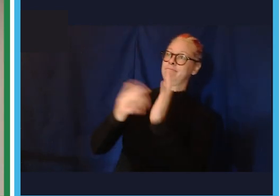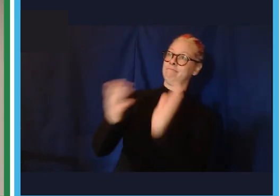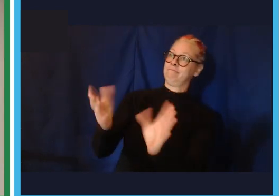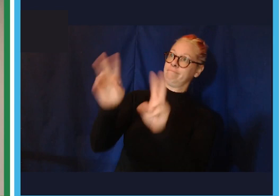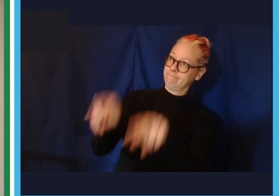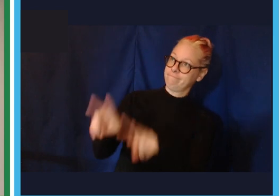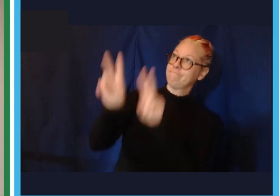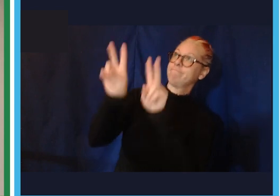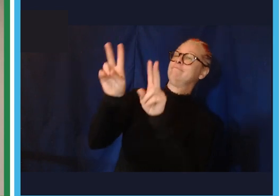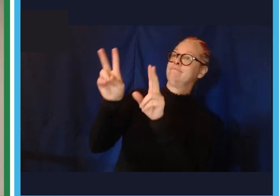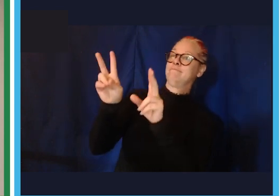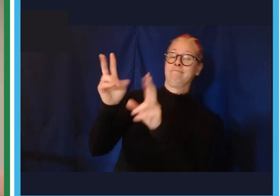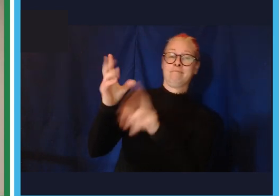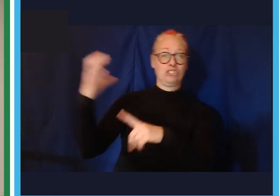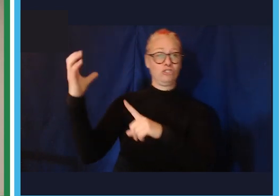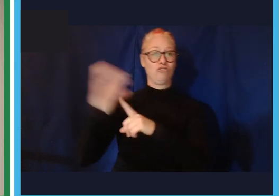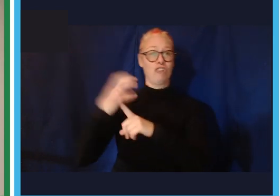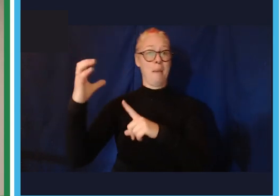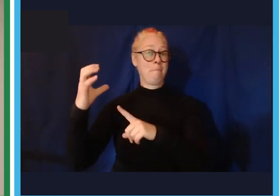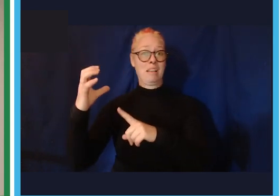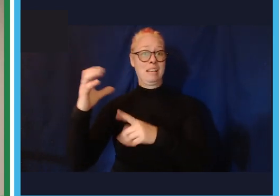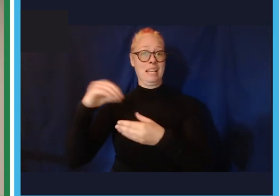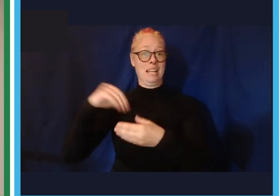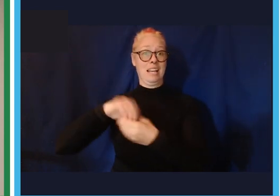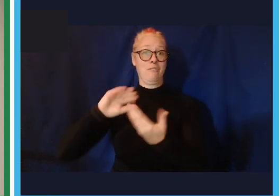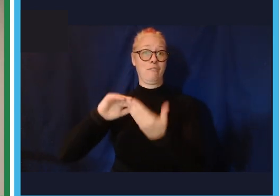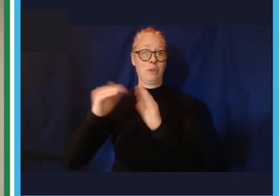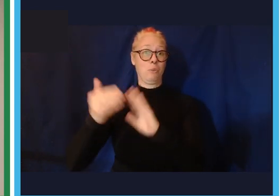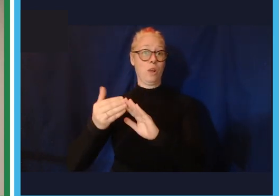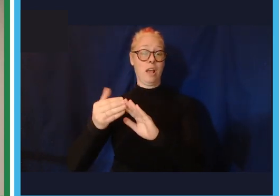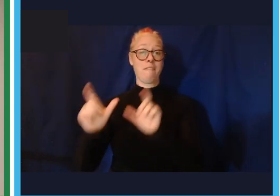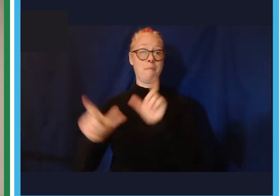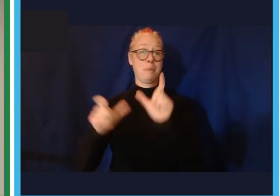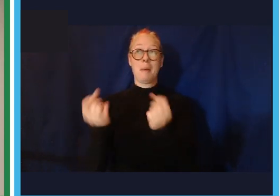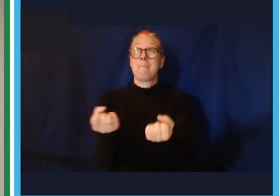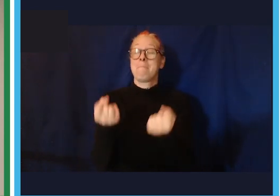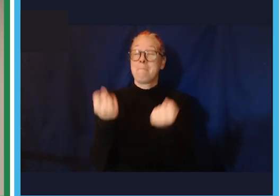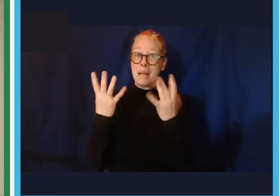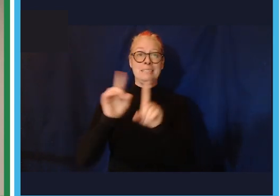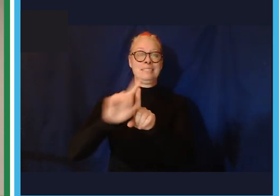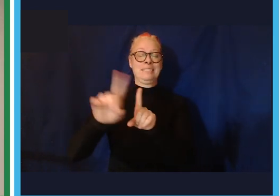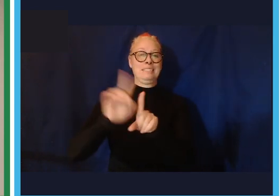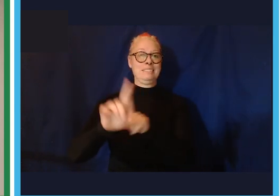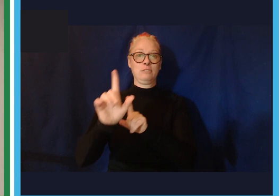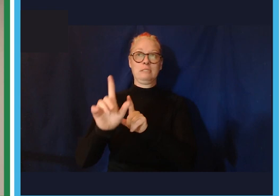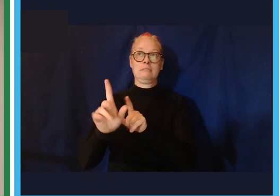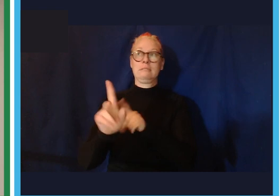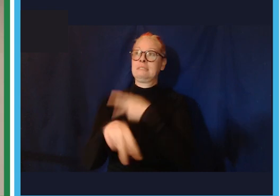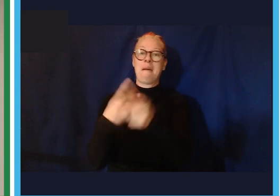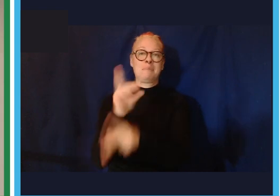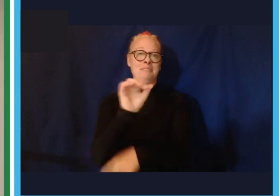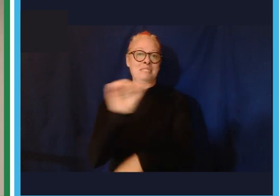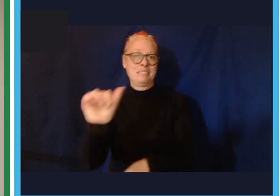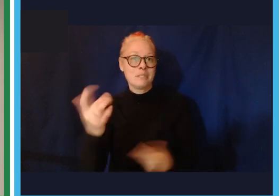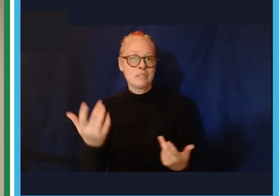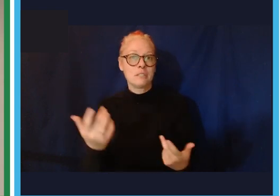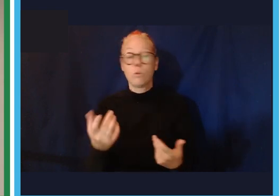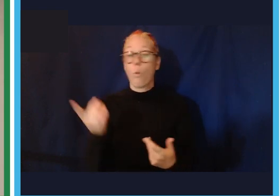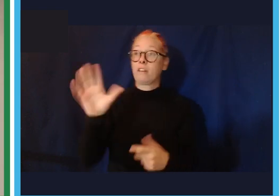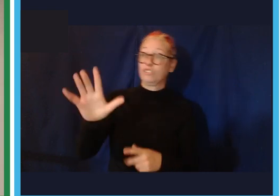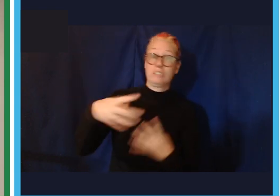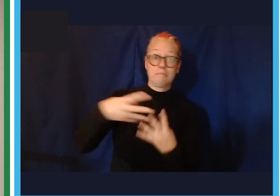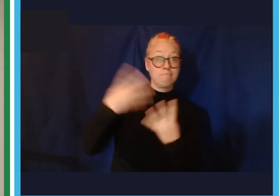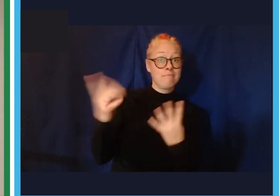me and to be a part of something where she's now become a really recognized in the community, I believe, champion of people